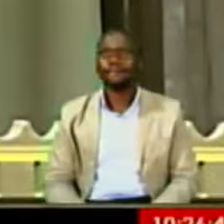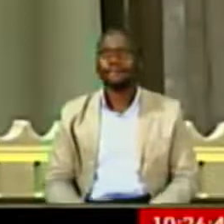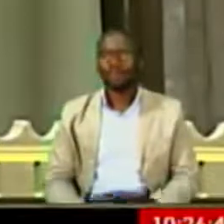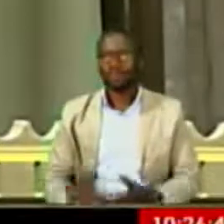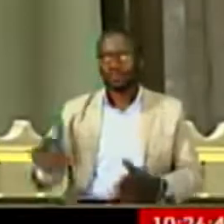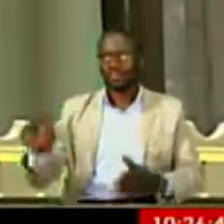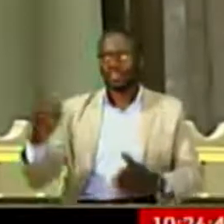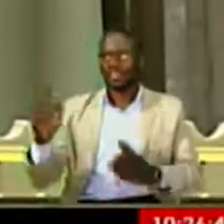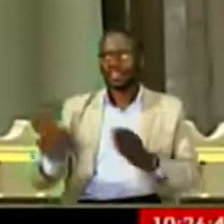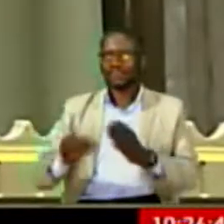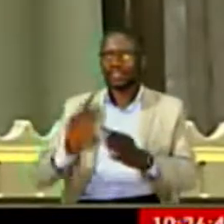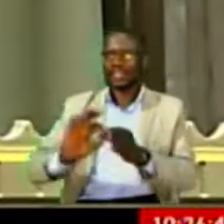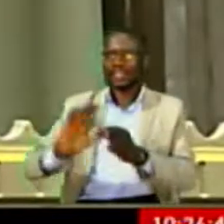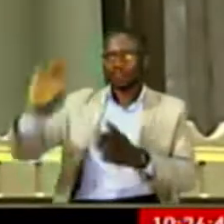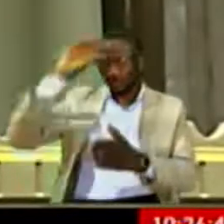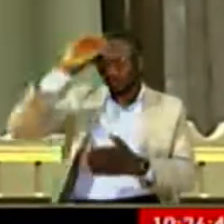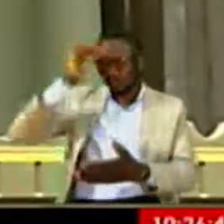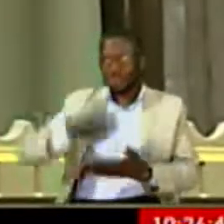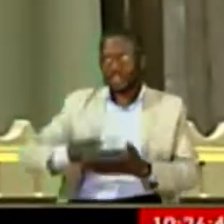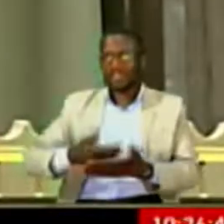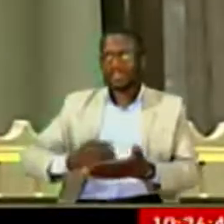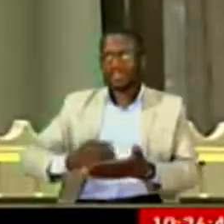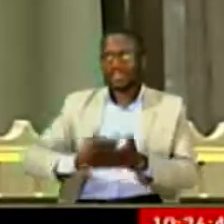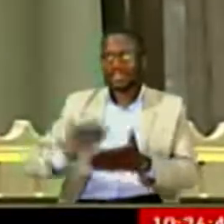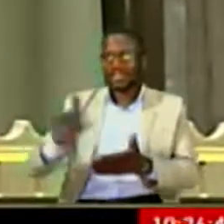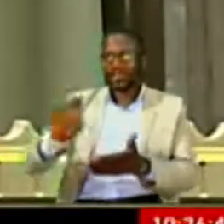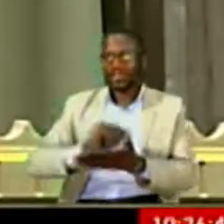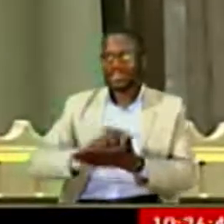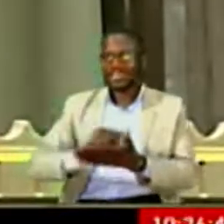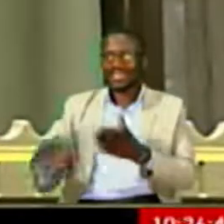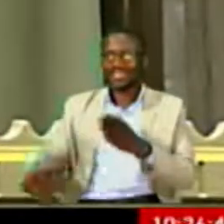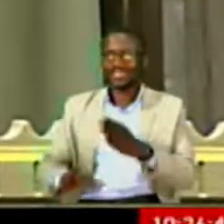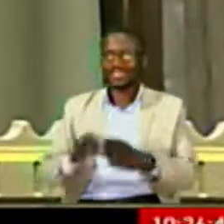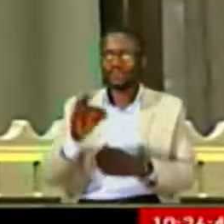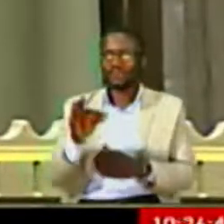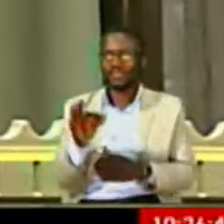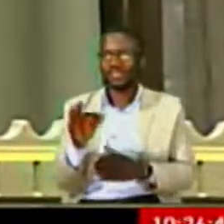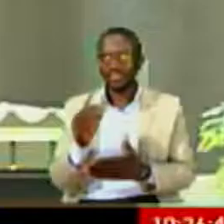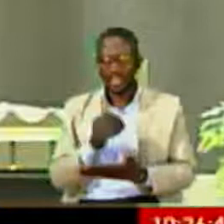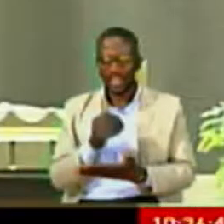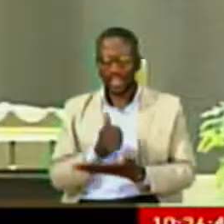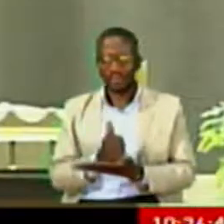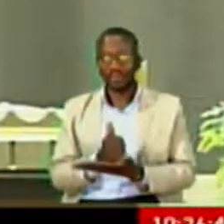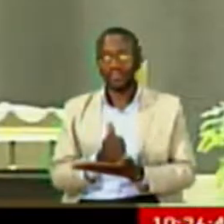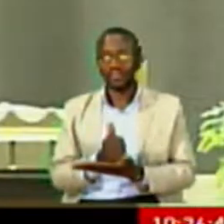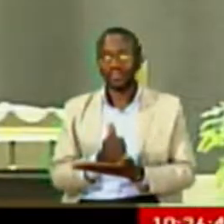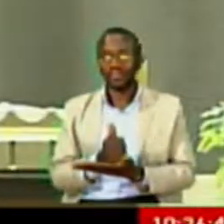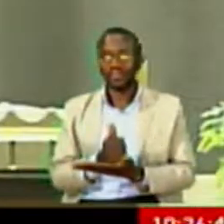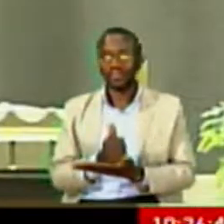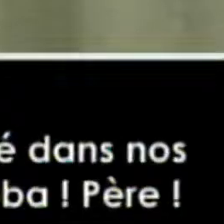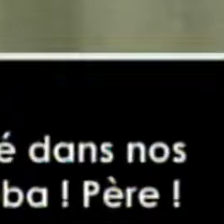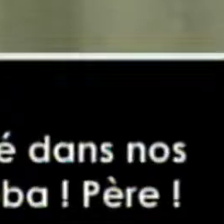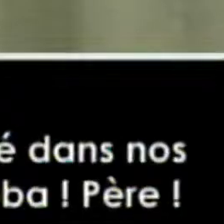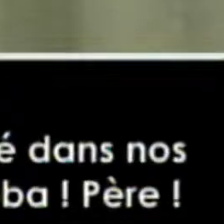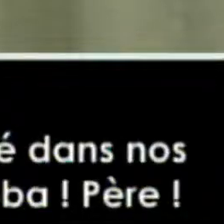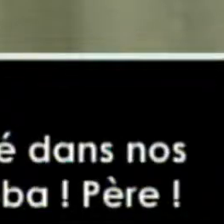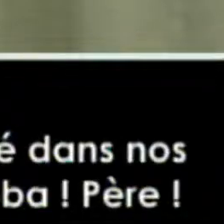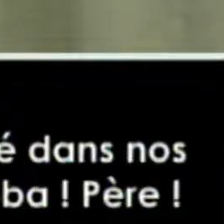L'esprit de son fils. The spirit of his son. C'est le Saint-Esprit. It's the Holy Spirit. Amen. Amen.